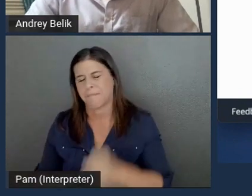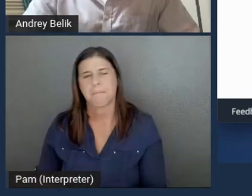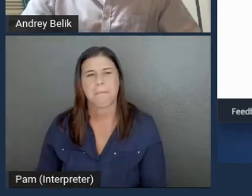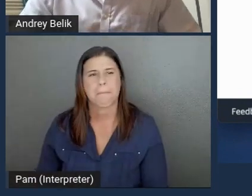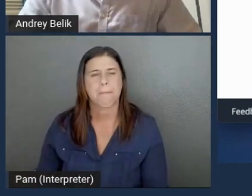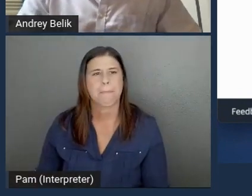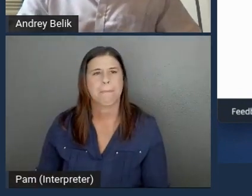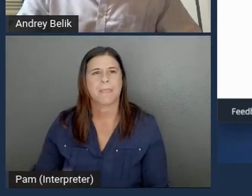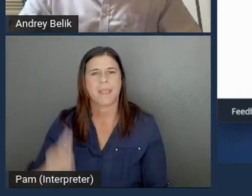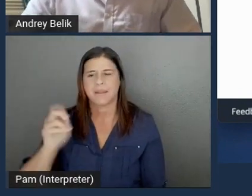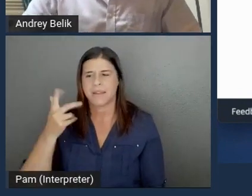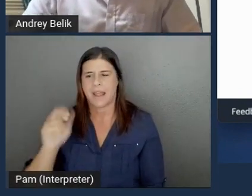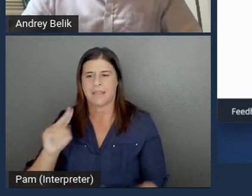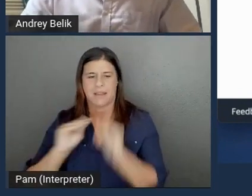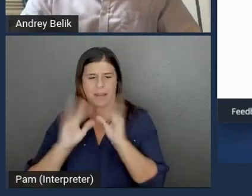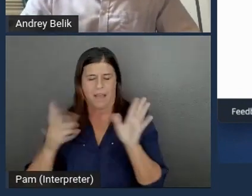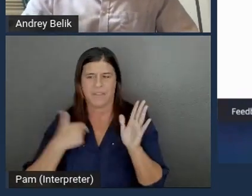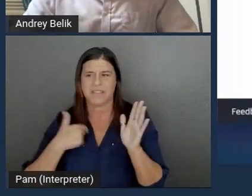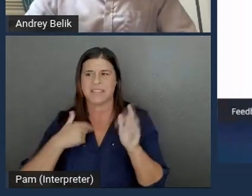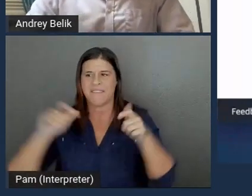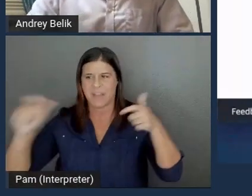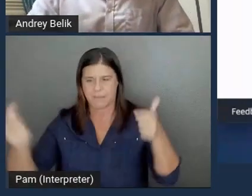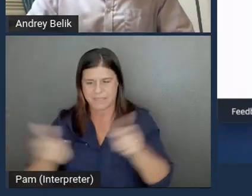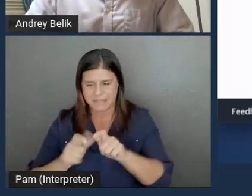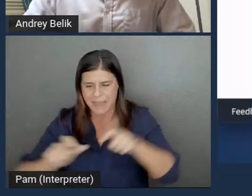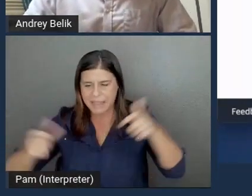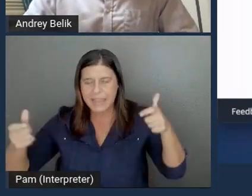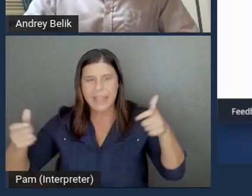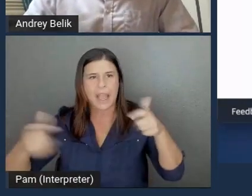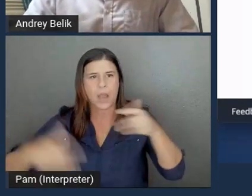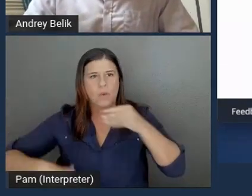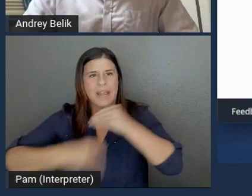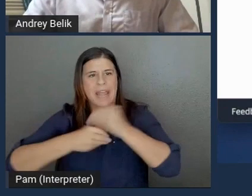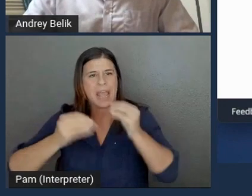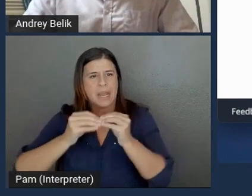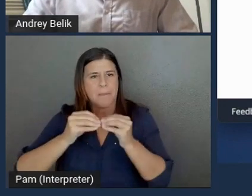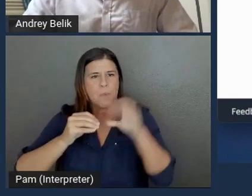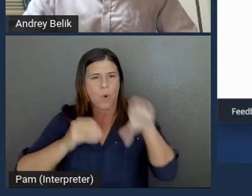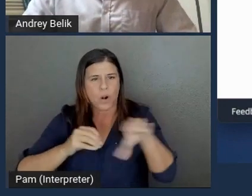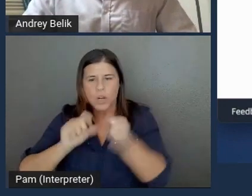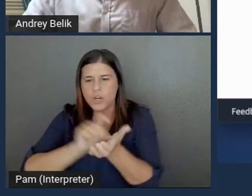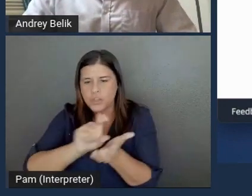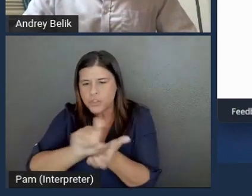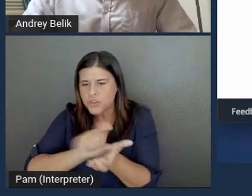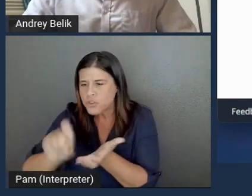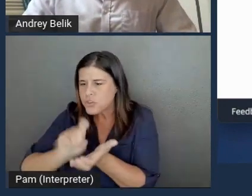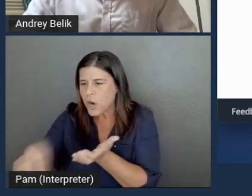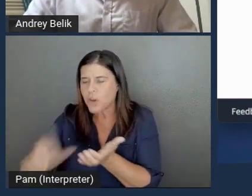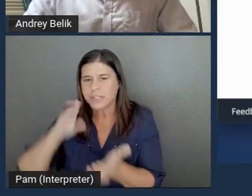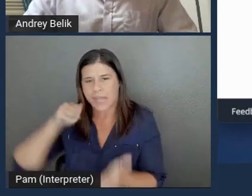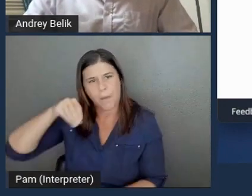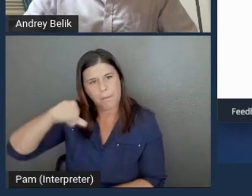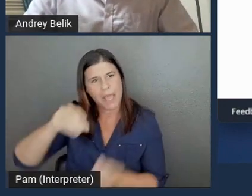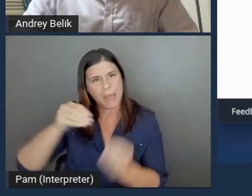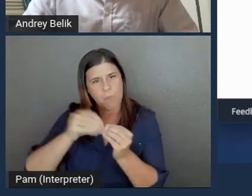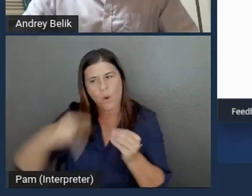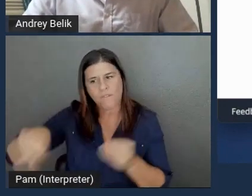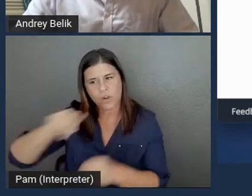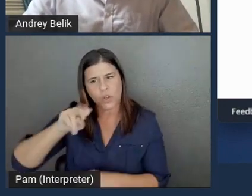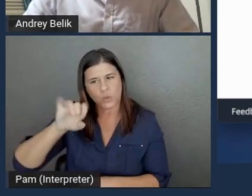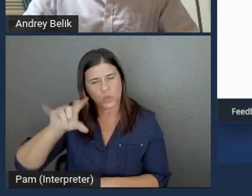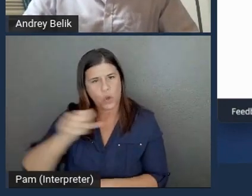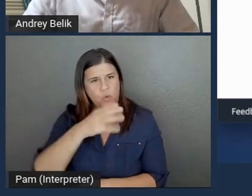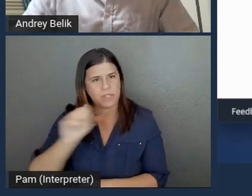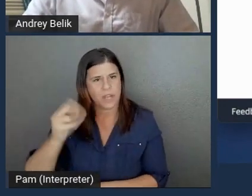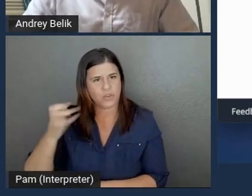And obviously, if I'm scaling out my cluster and adding more nodes or more shards, I'm going to be paying more for those nodes and shards